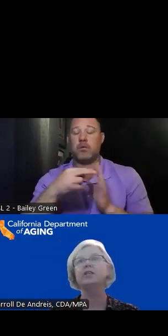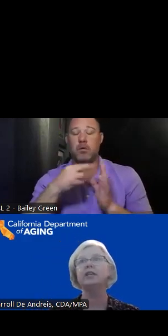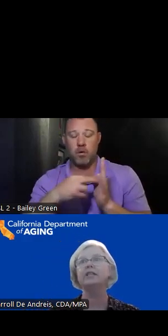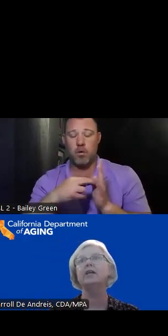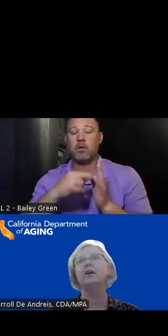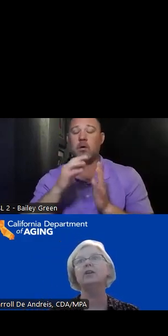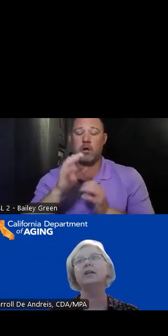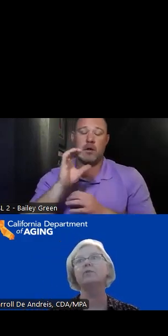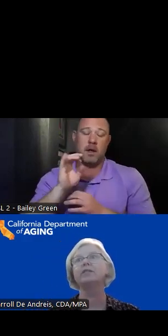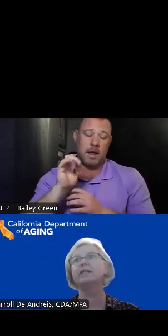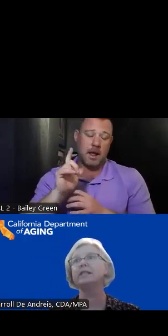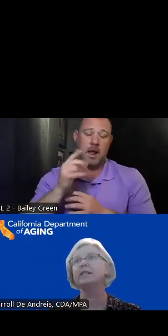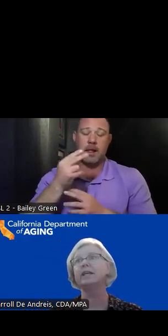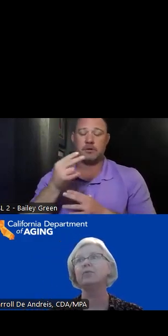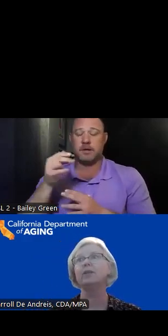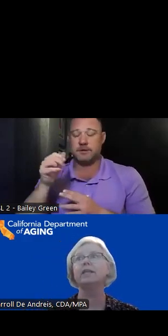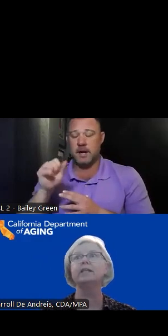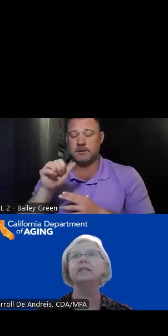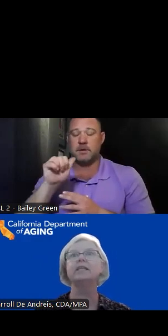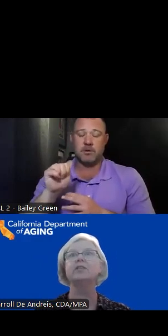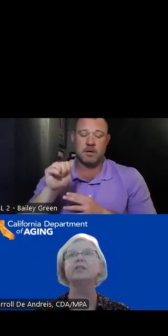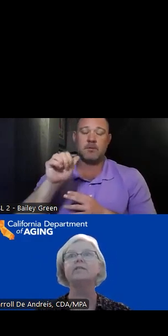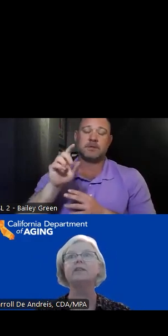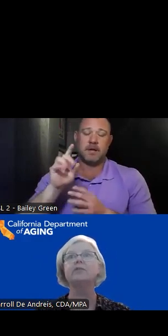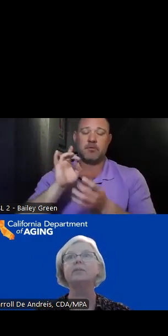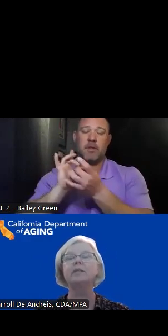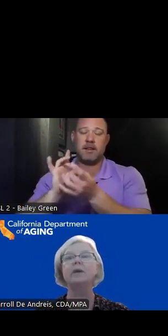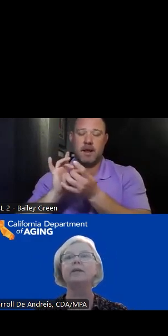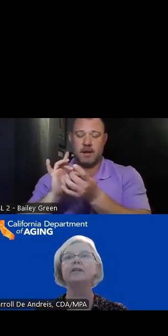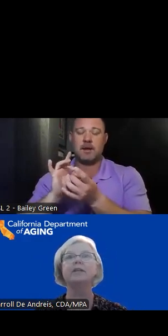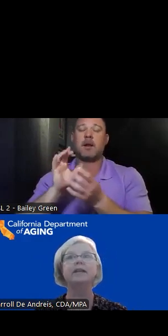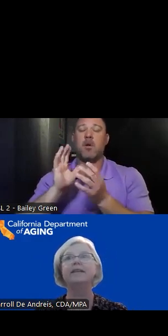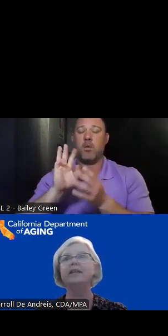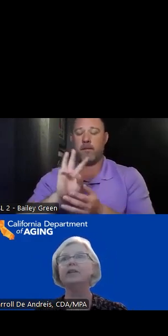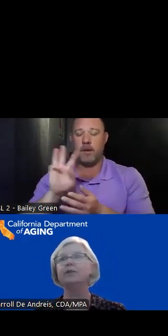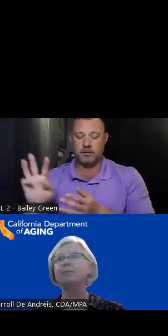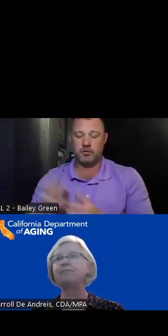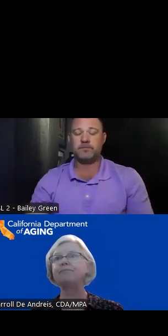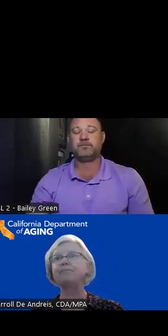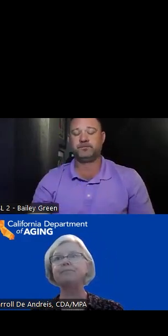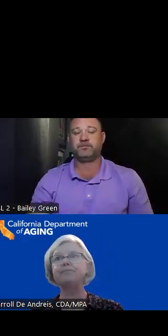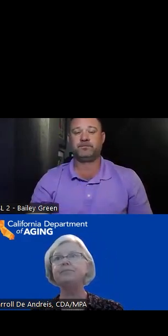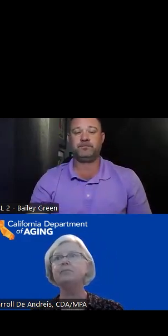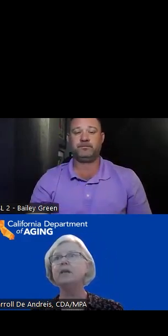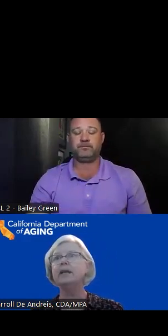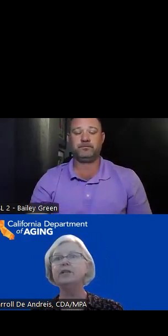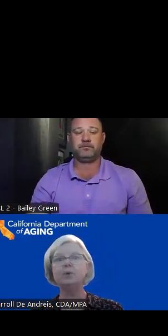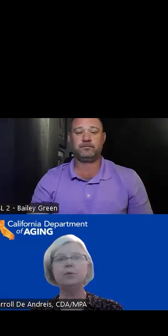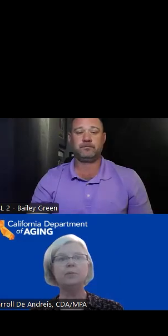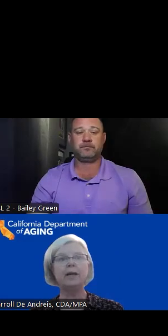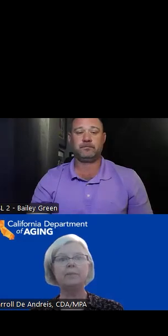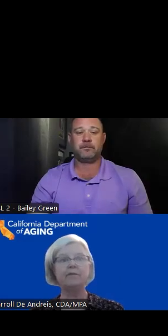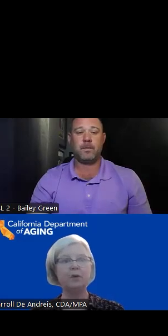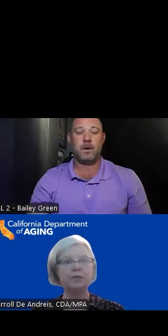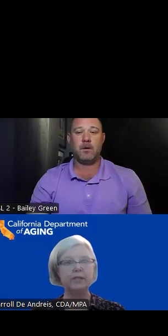Cal HHS Alzheimer's Disease and Related Conditions Advisory Committee webpage. Thank you. And I do